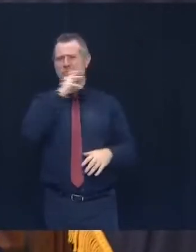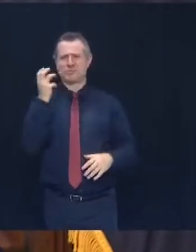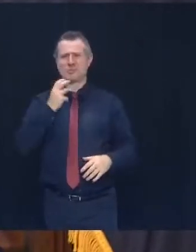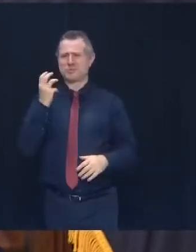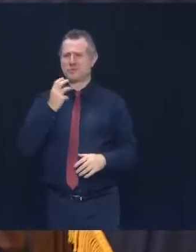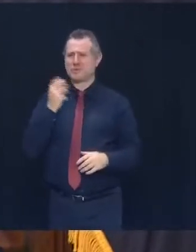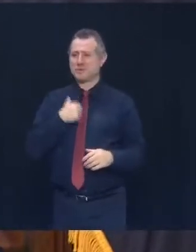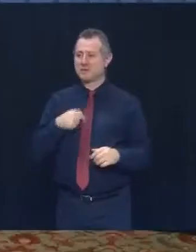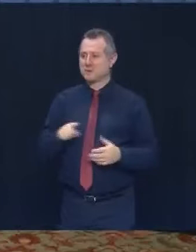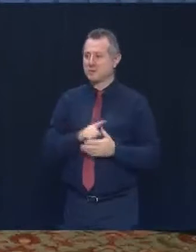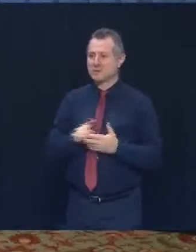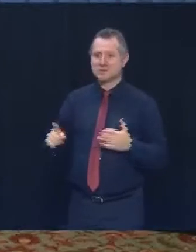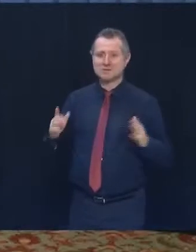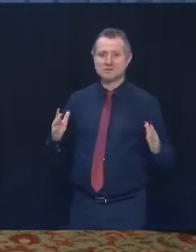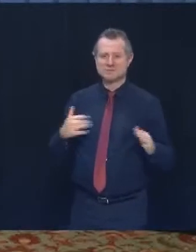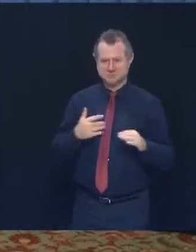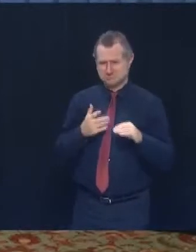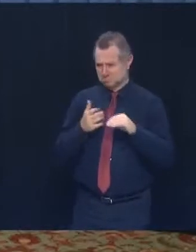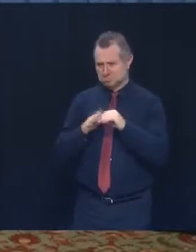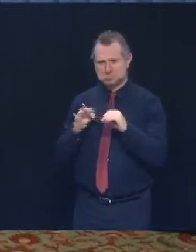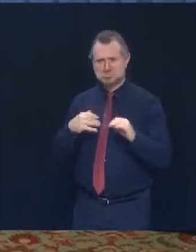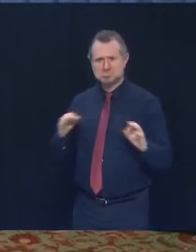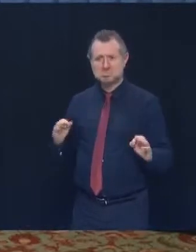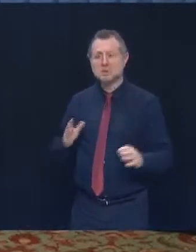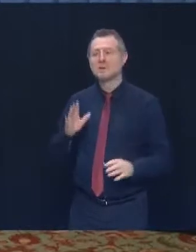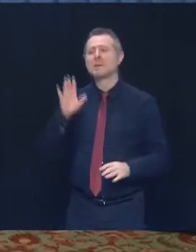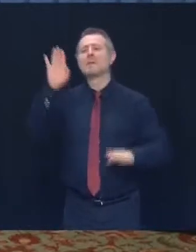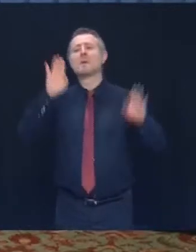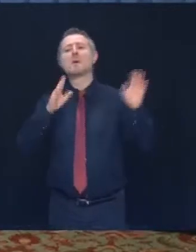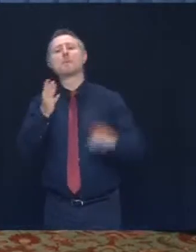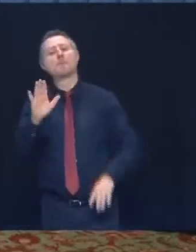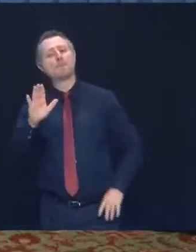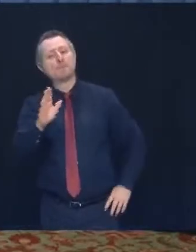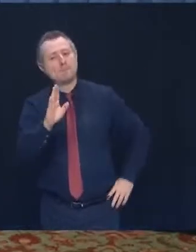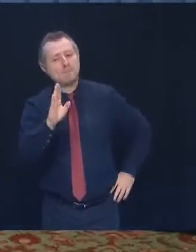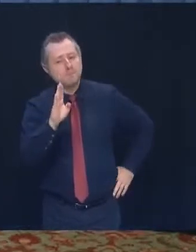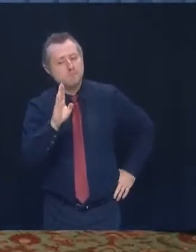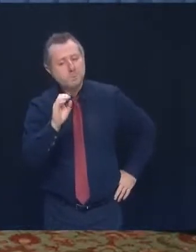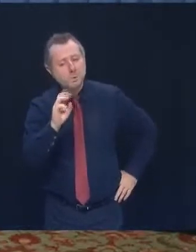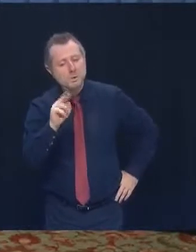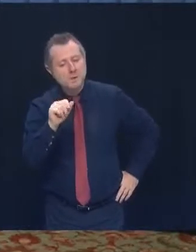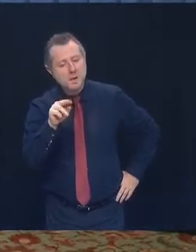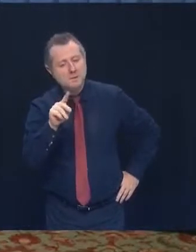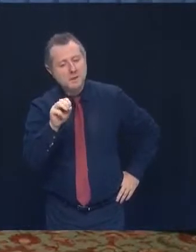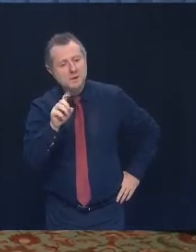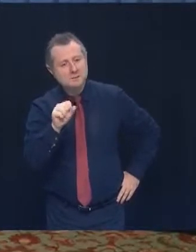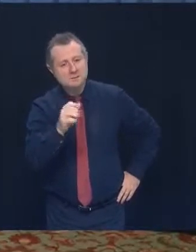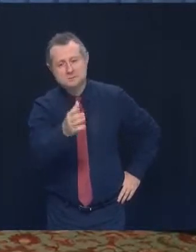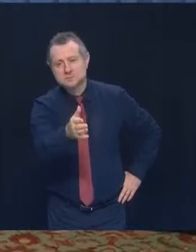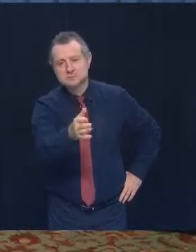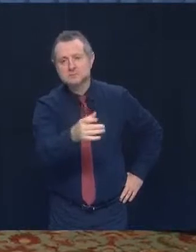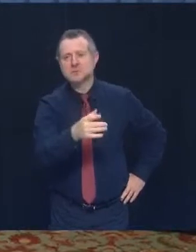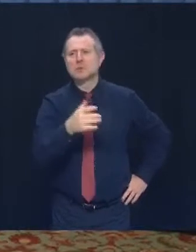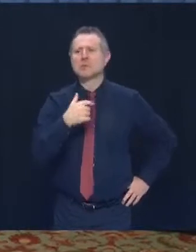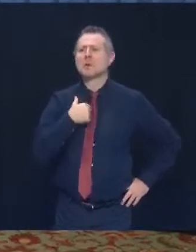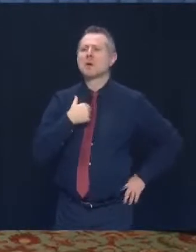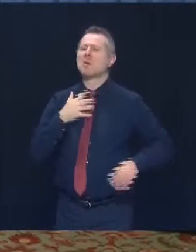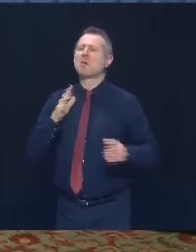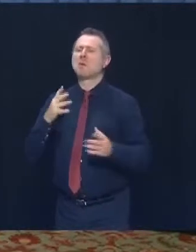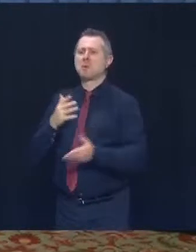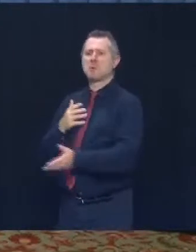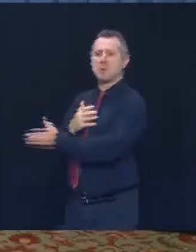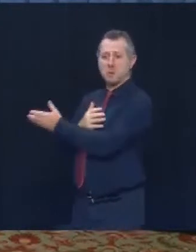right? Well, I said Bernadette, though, after this. He can go. Go ahead. I'll go next. You